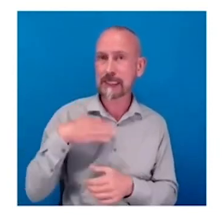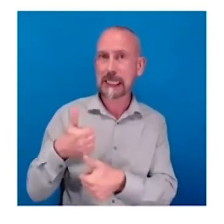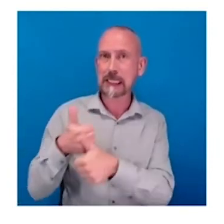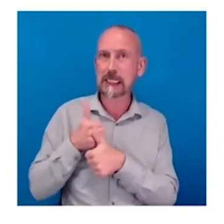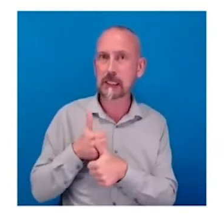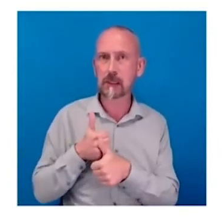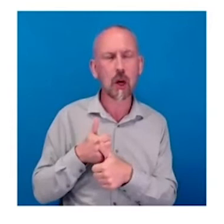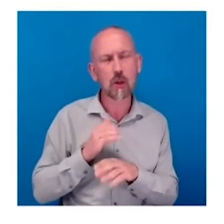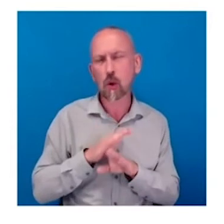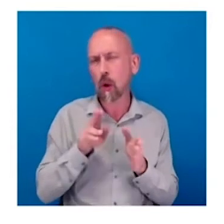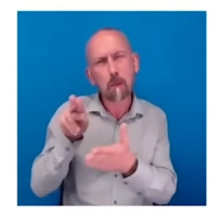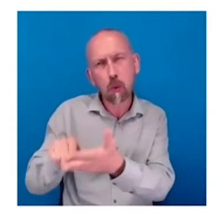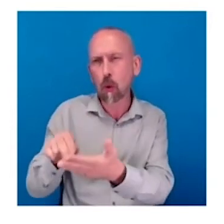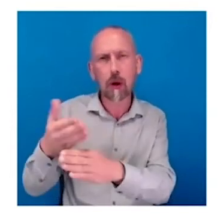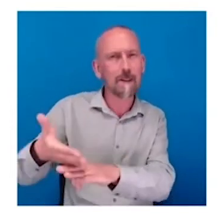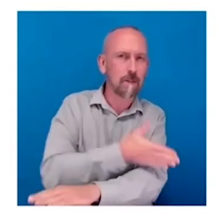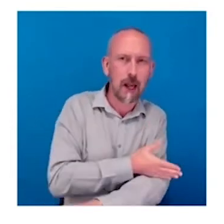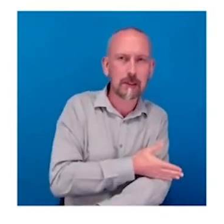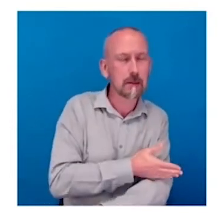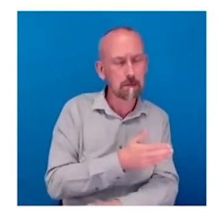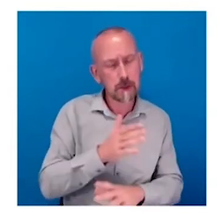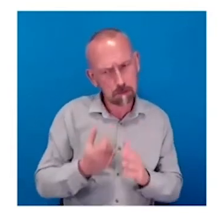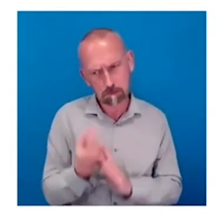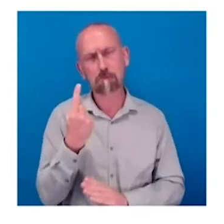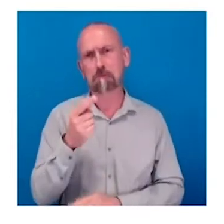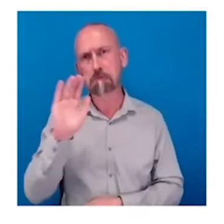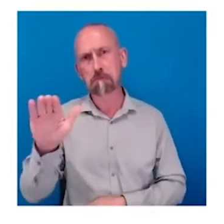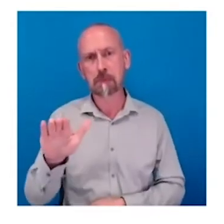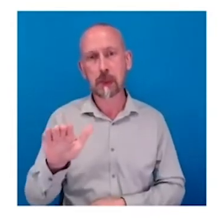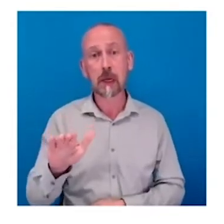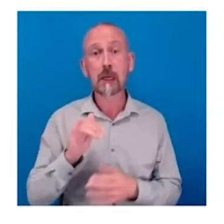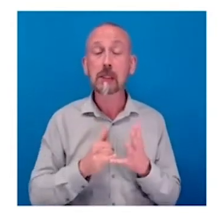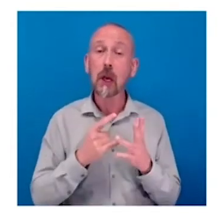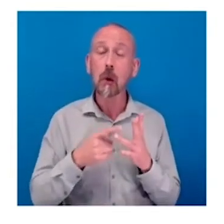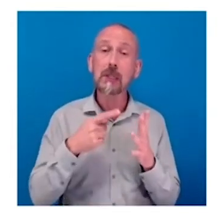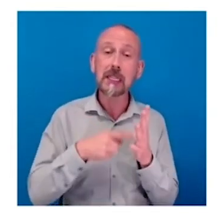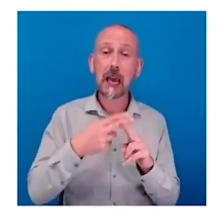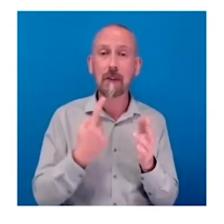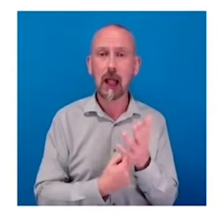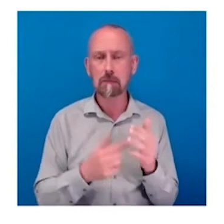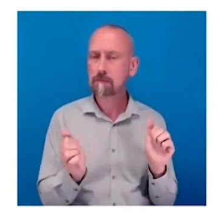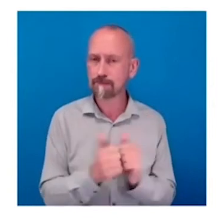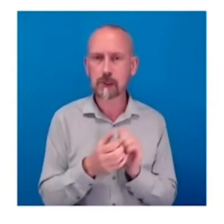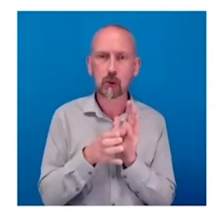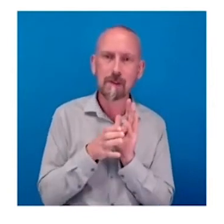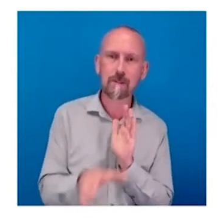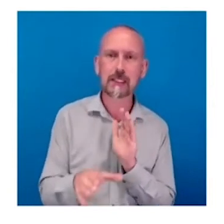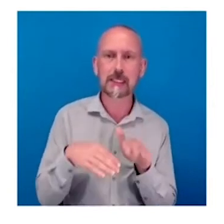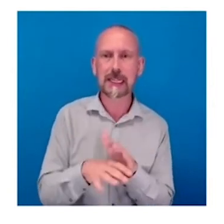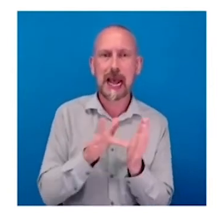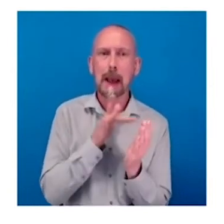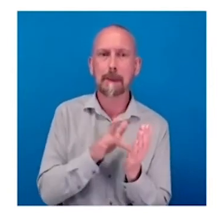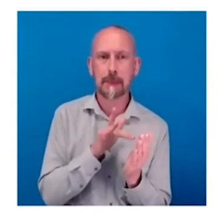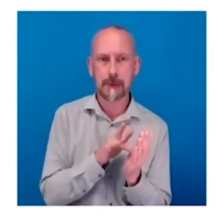advance. So what TFR did was invest in the staff app, because they had better data, so they could